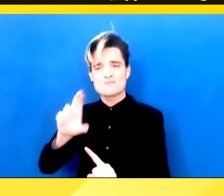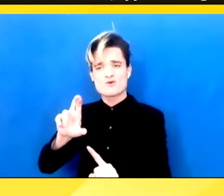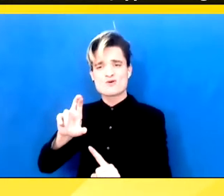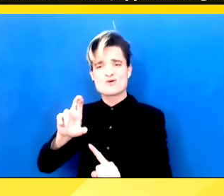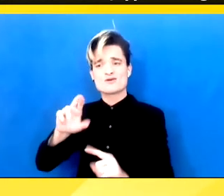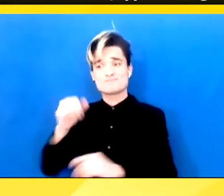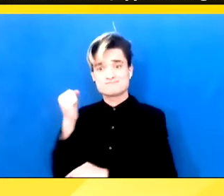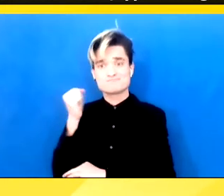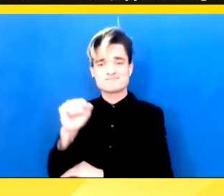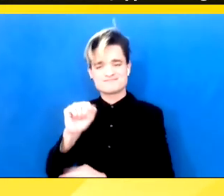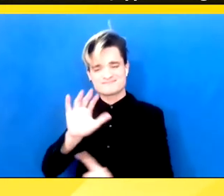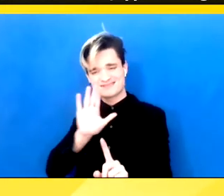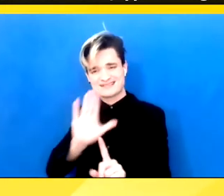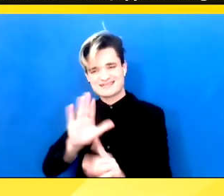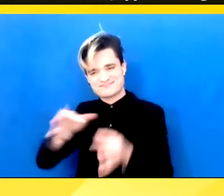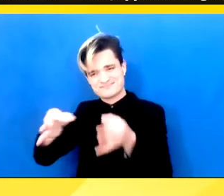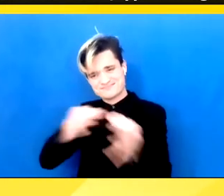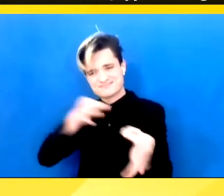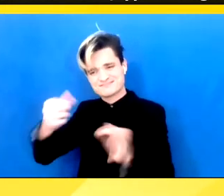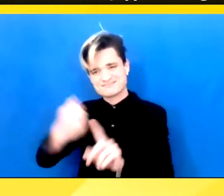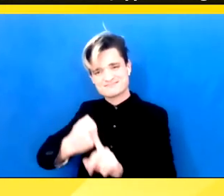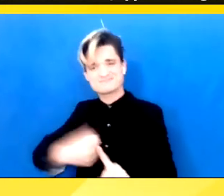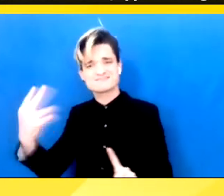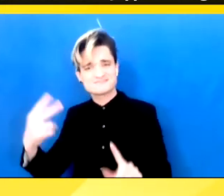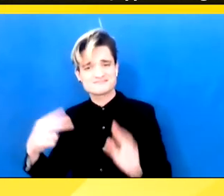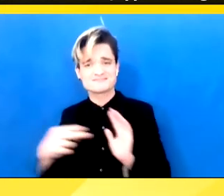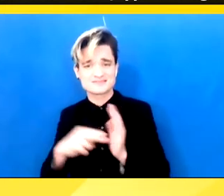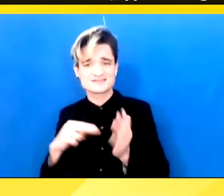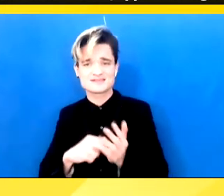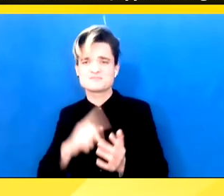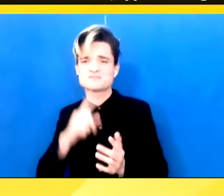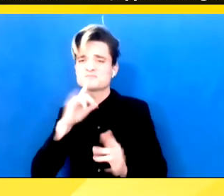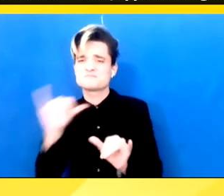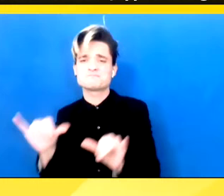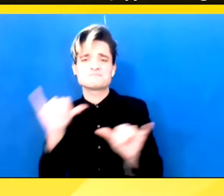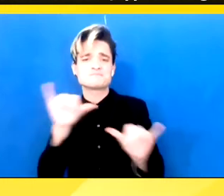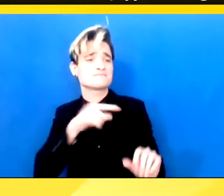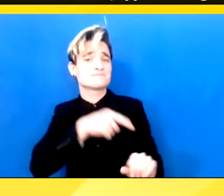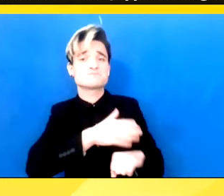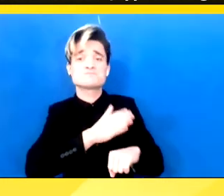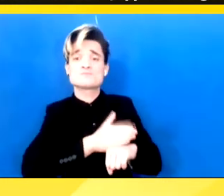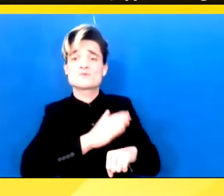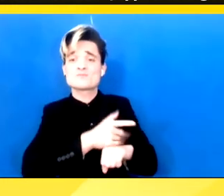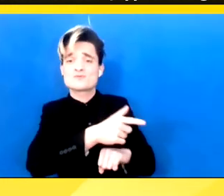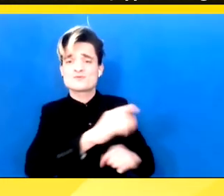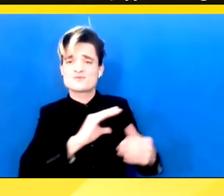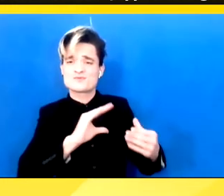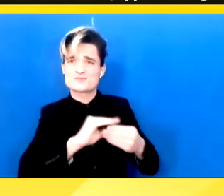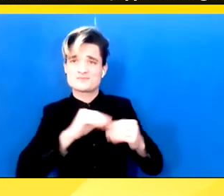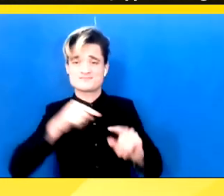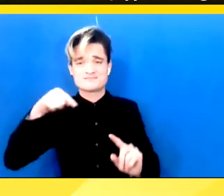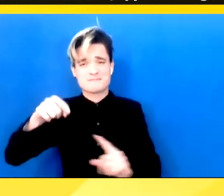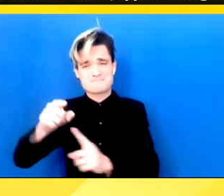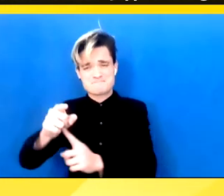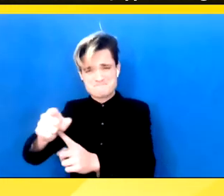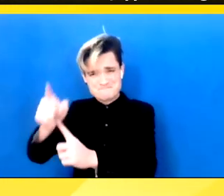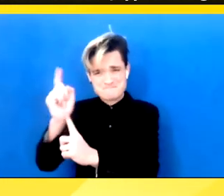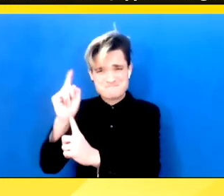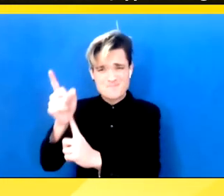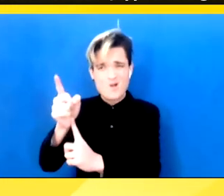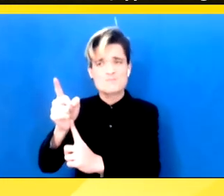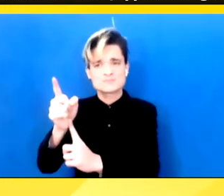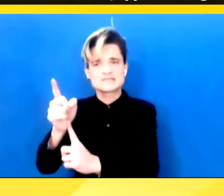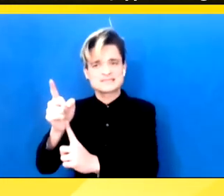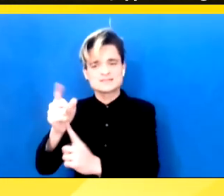as Reverend Barber said, is a moment of change, a